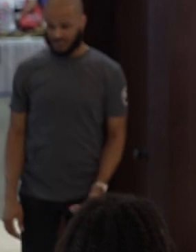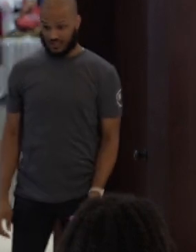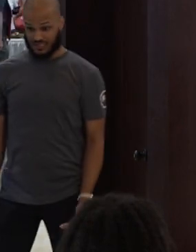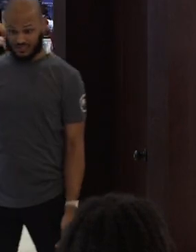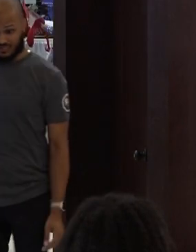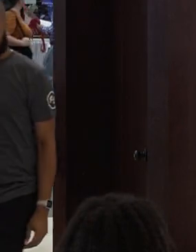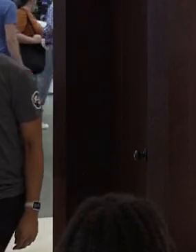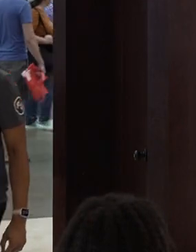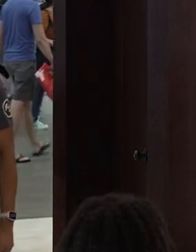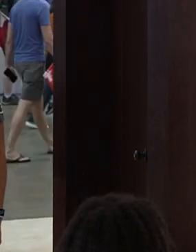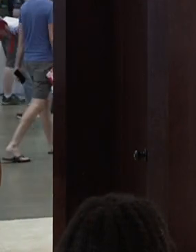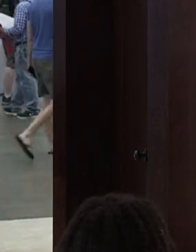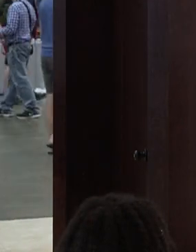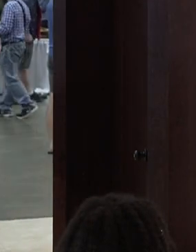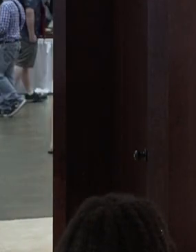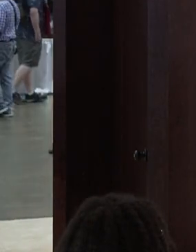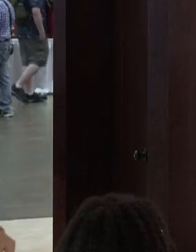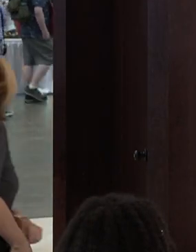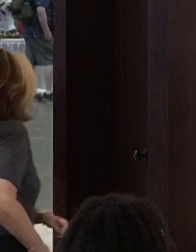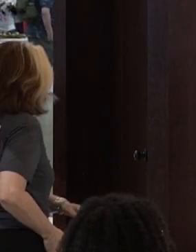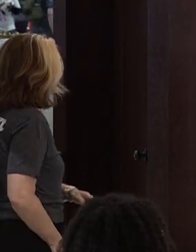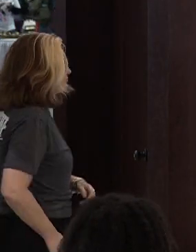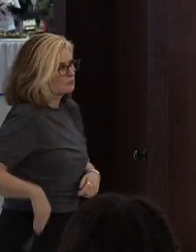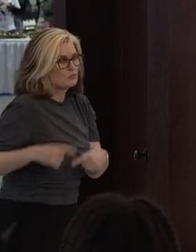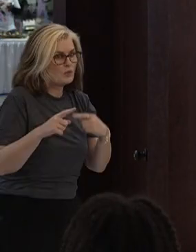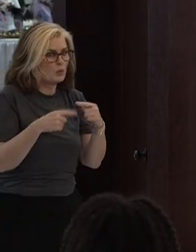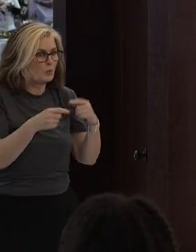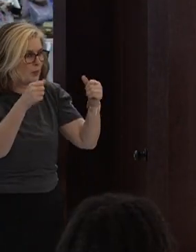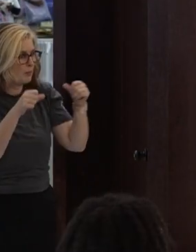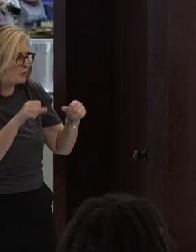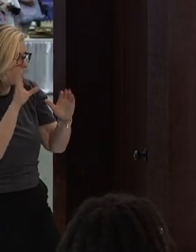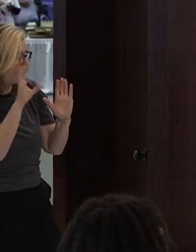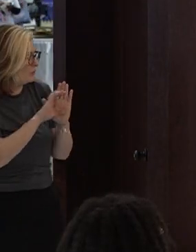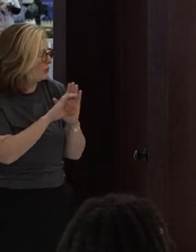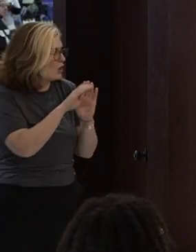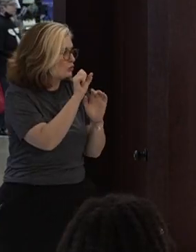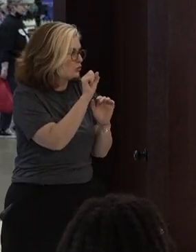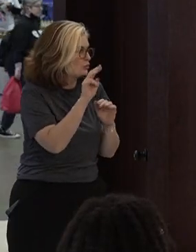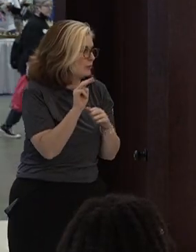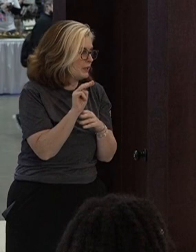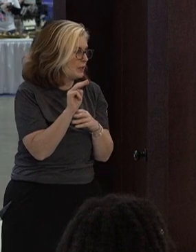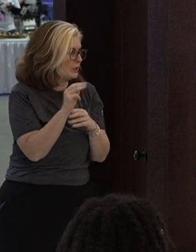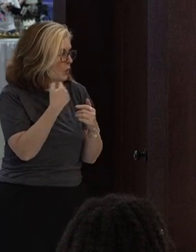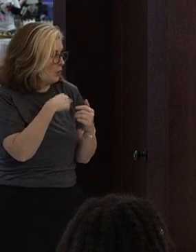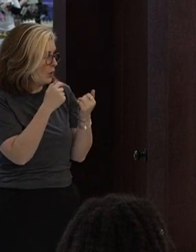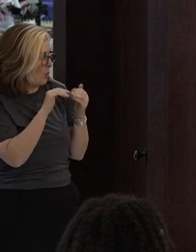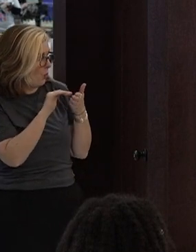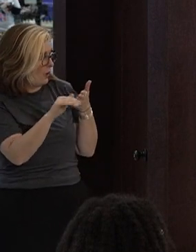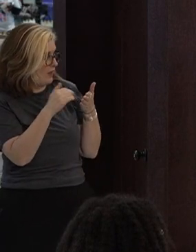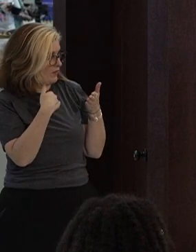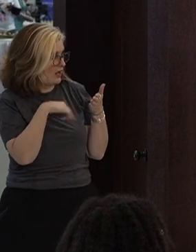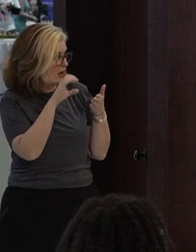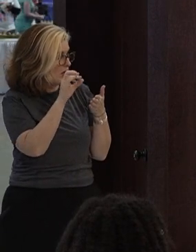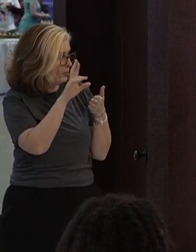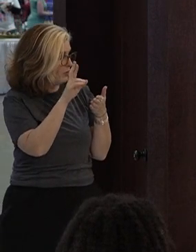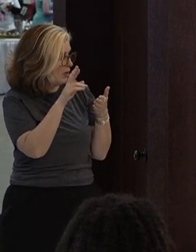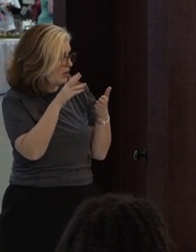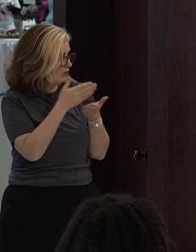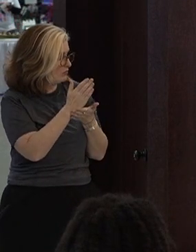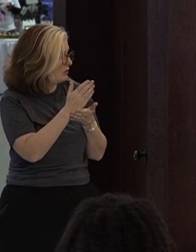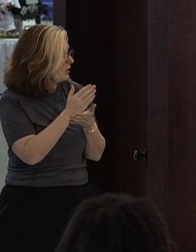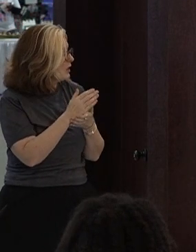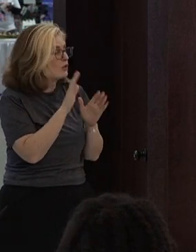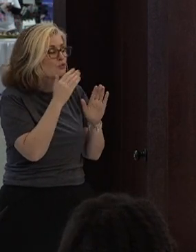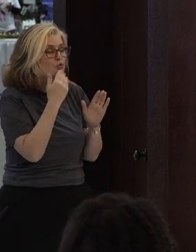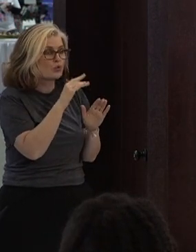Work our way down. Another question. When we're posting photos on social media, are we waiving our copyright? So that's